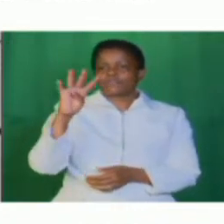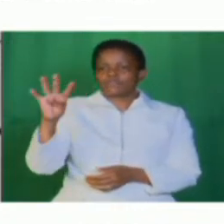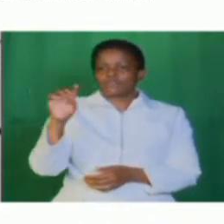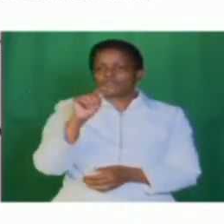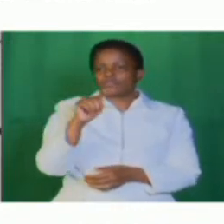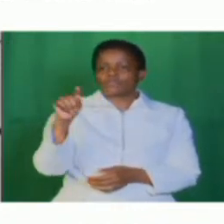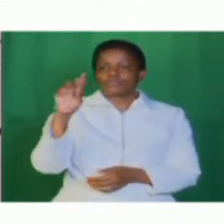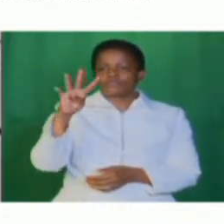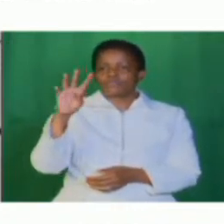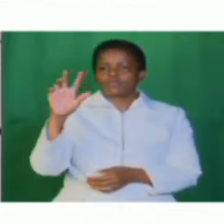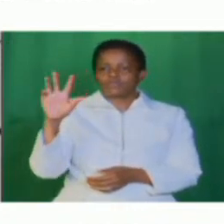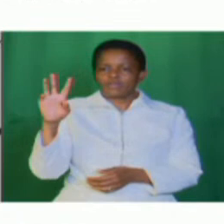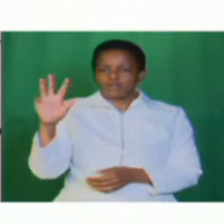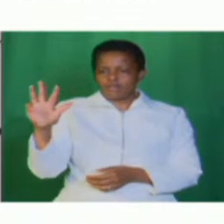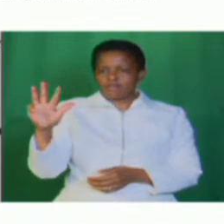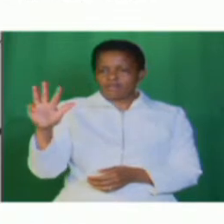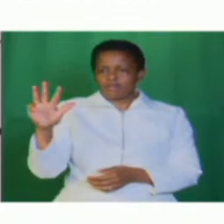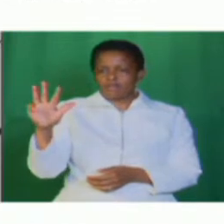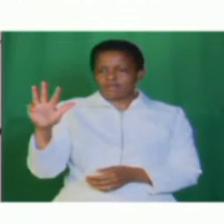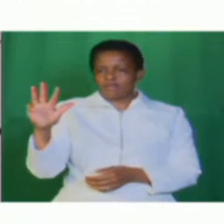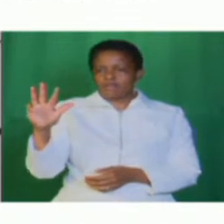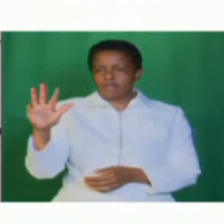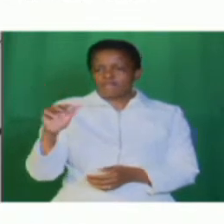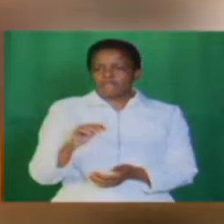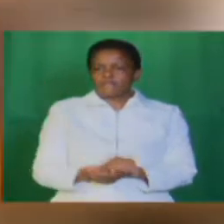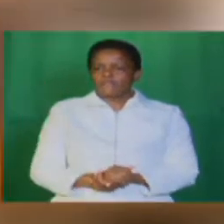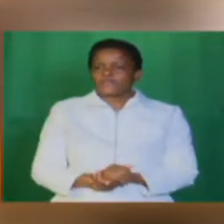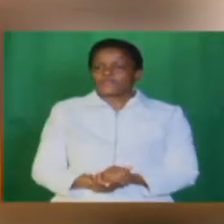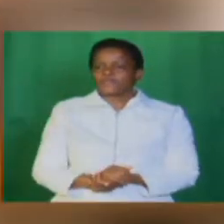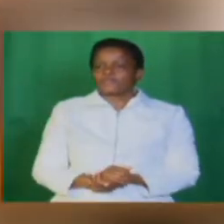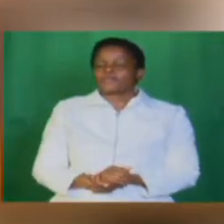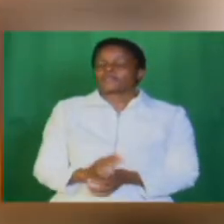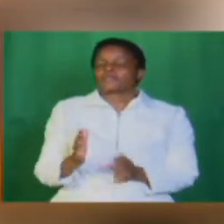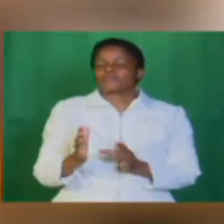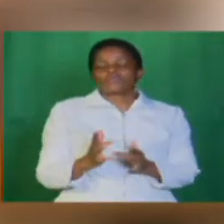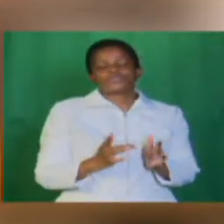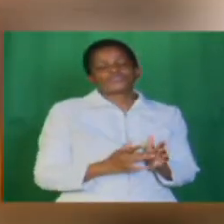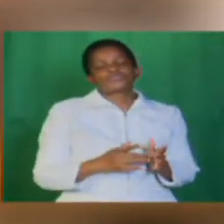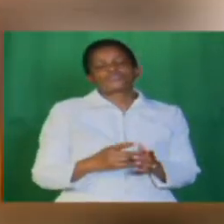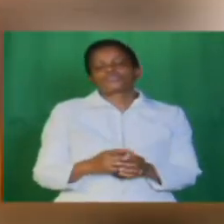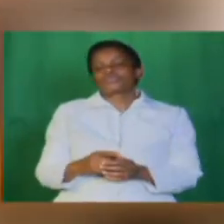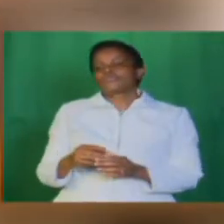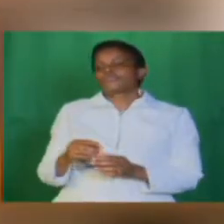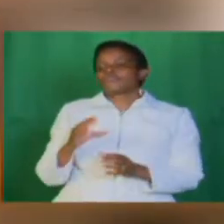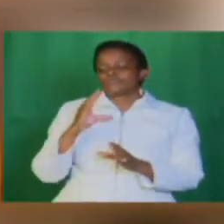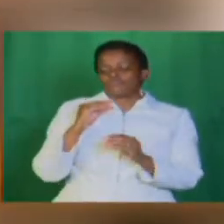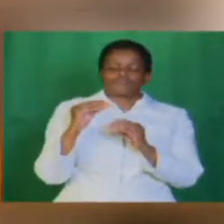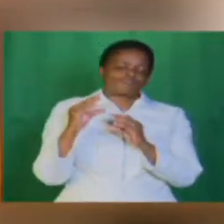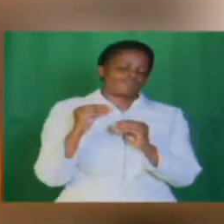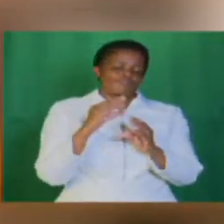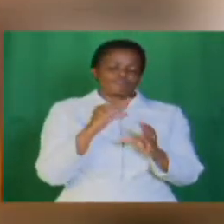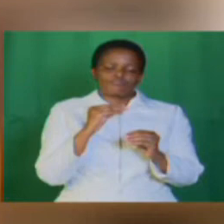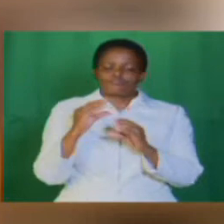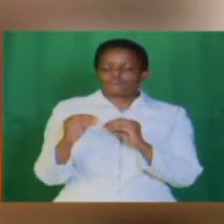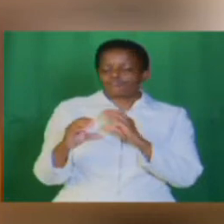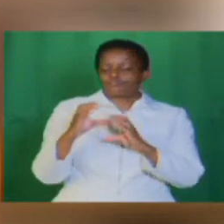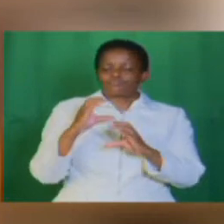24, verse 44 to 49. Okay. So while he was speaking to them, he reminded them of